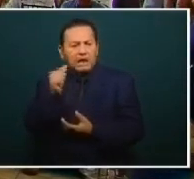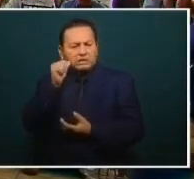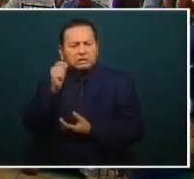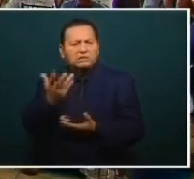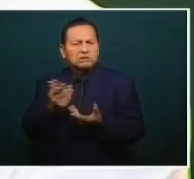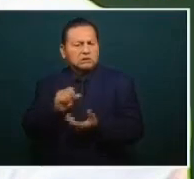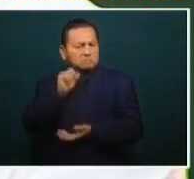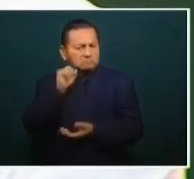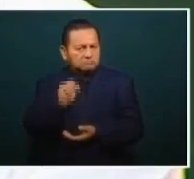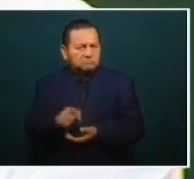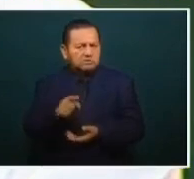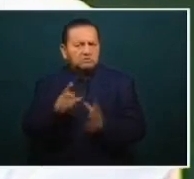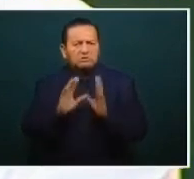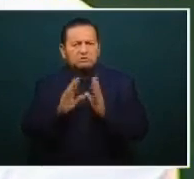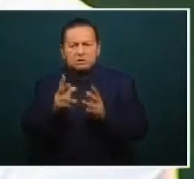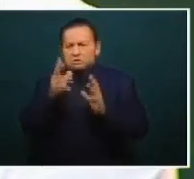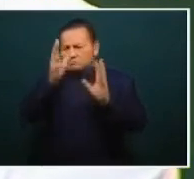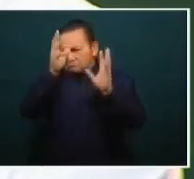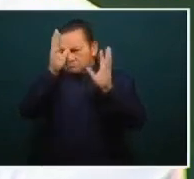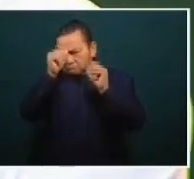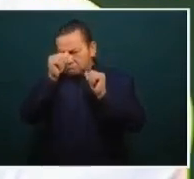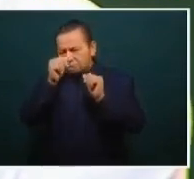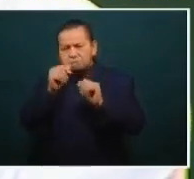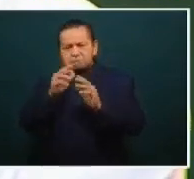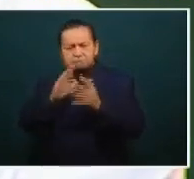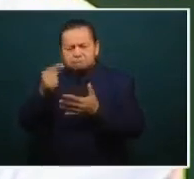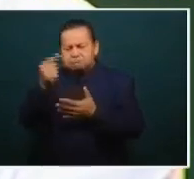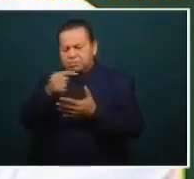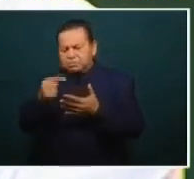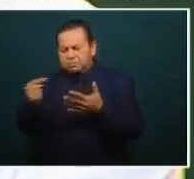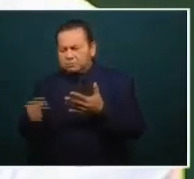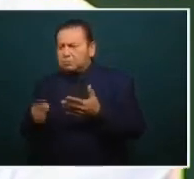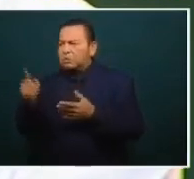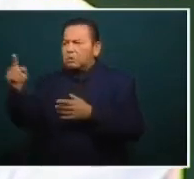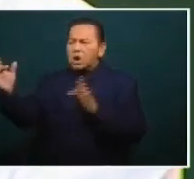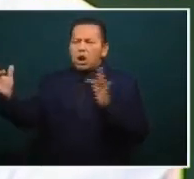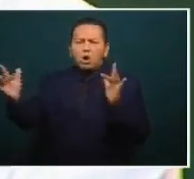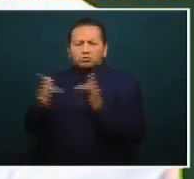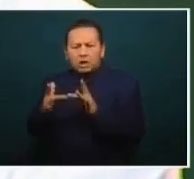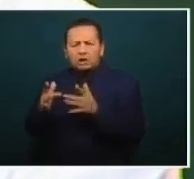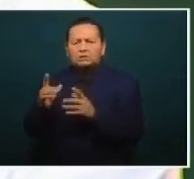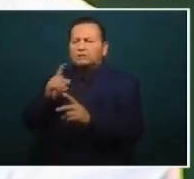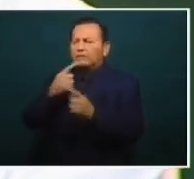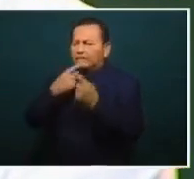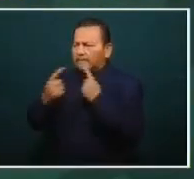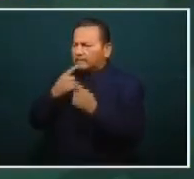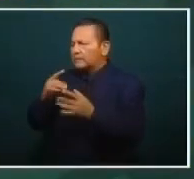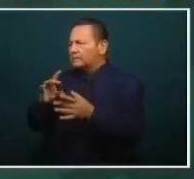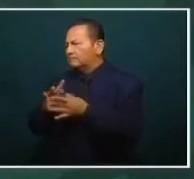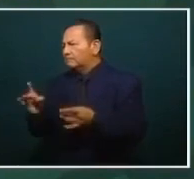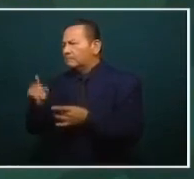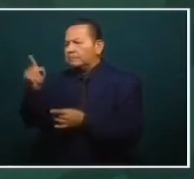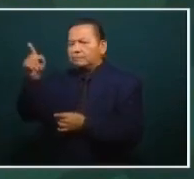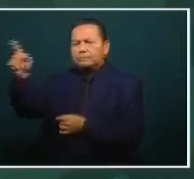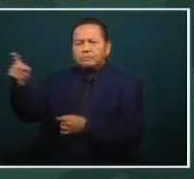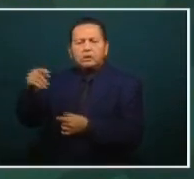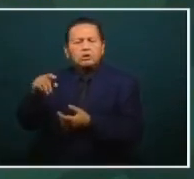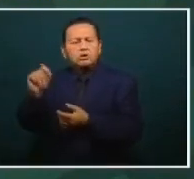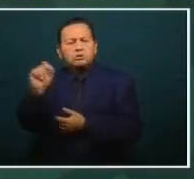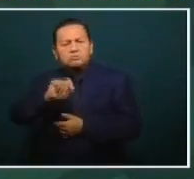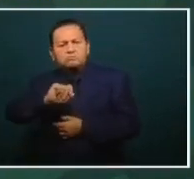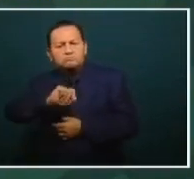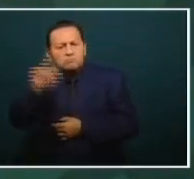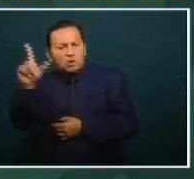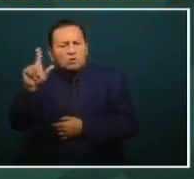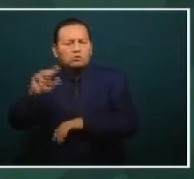But since yesterday, se han establecido we have established se está hablando contacts, con funcionarios